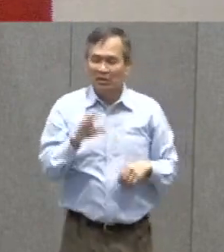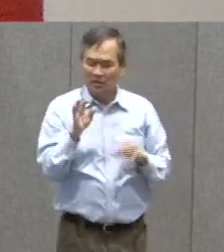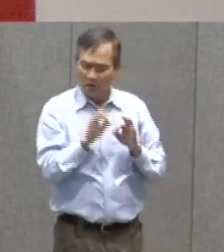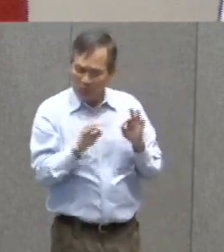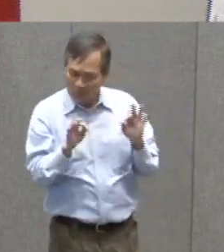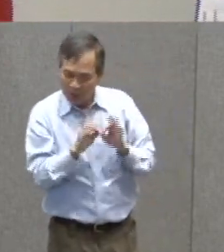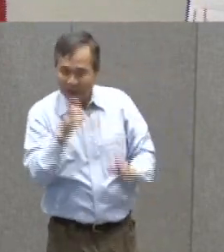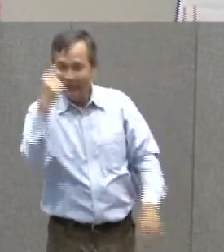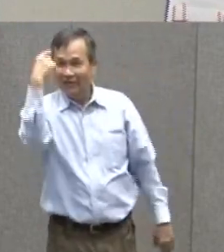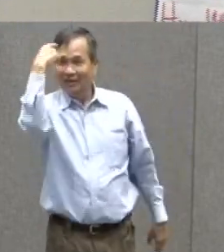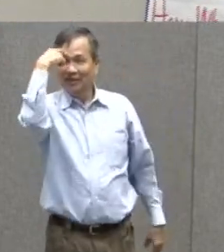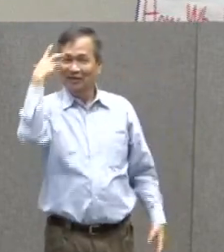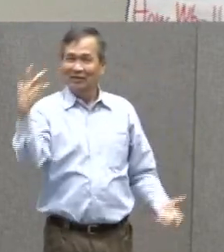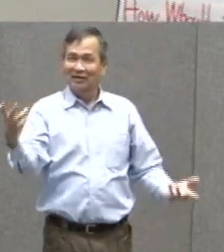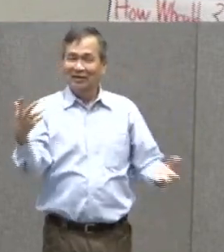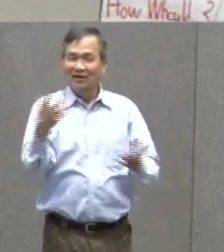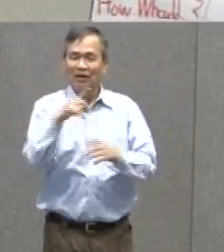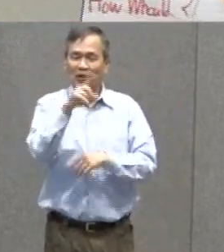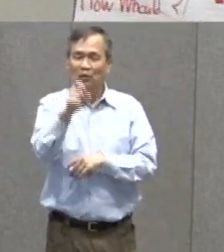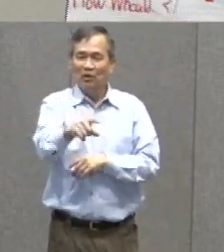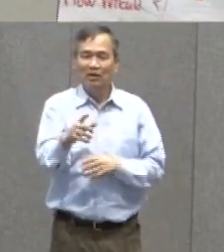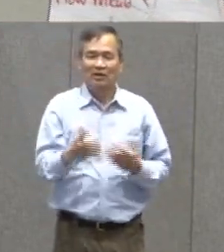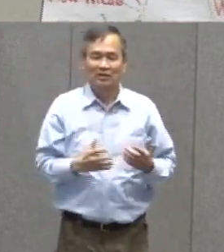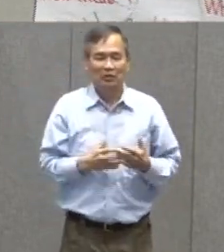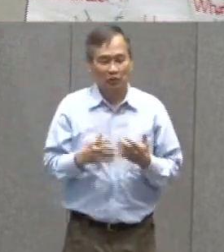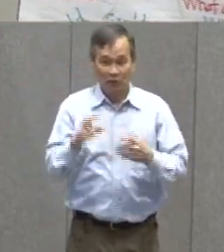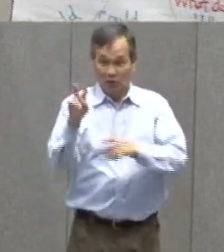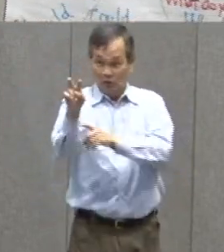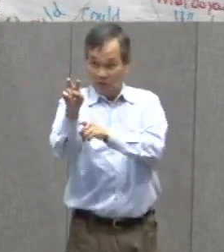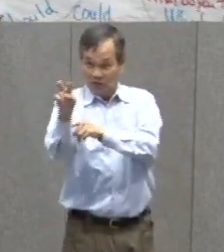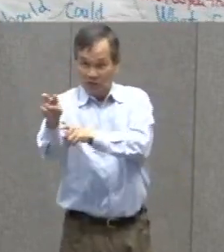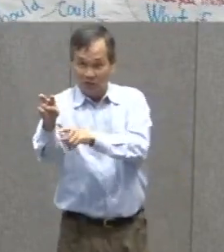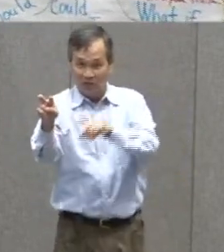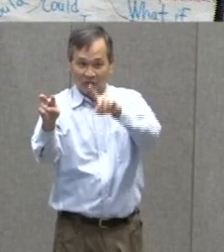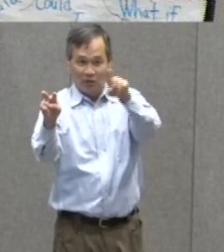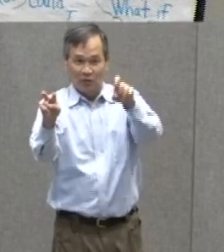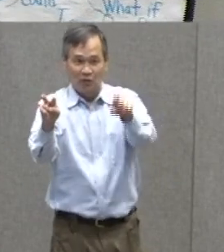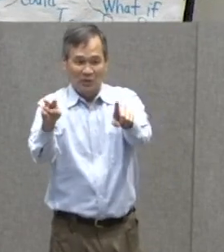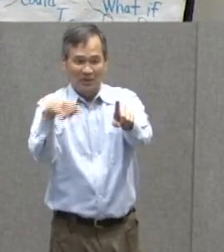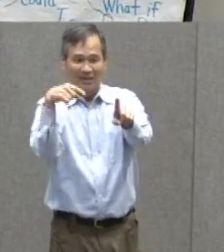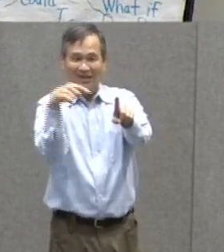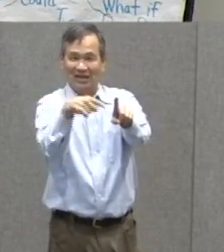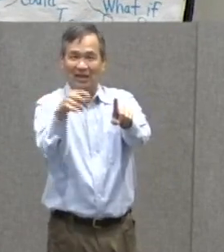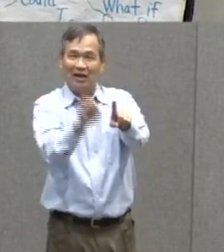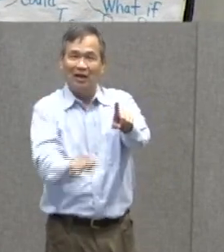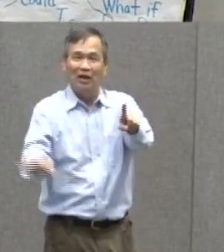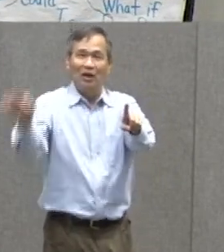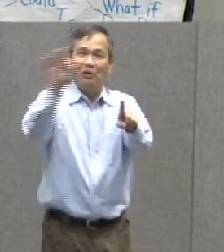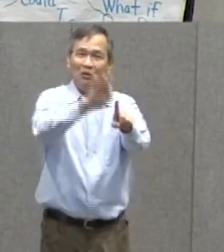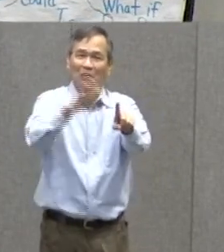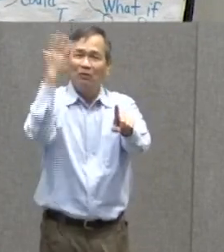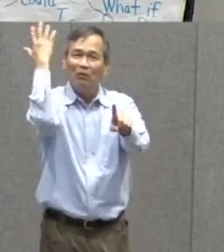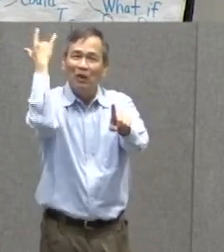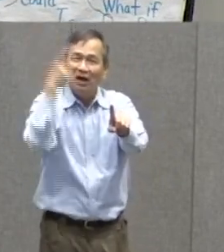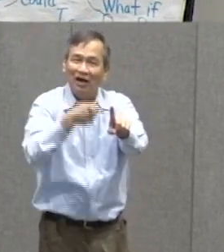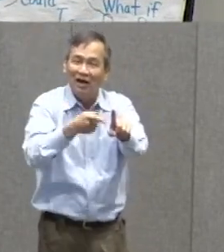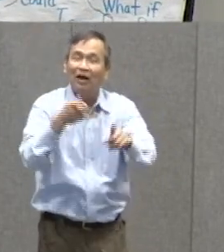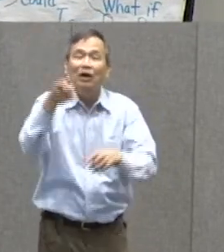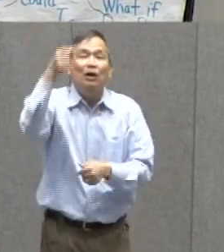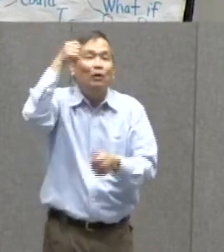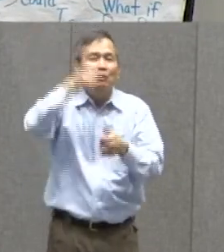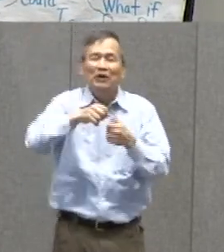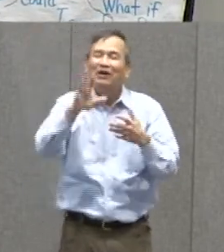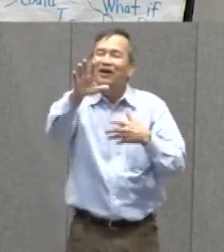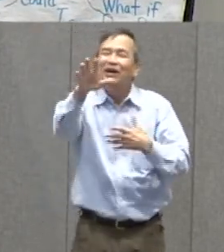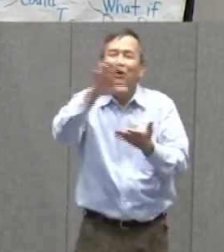develop questions. And so why are questions important in any content area that you are in when you're learning